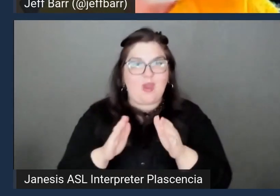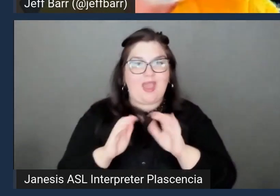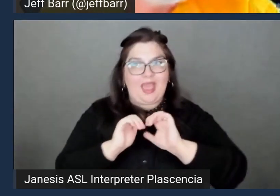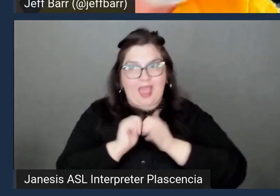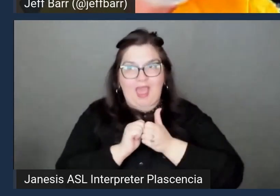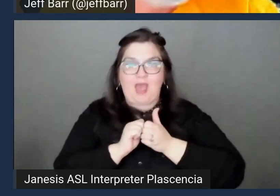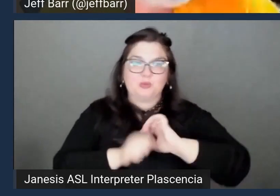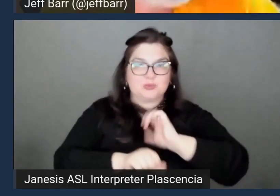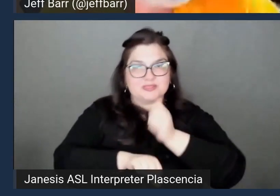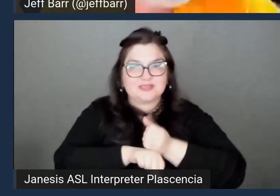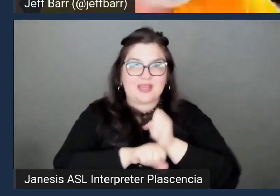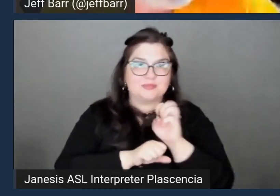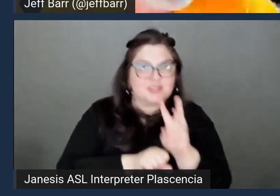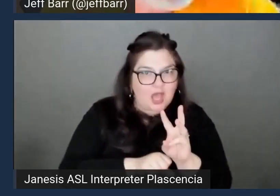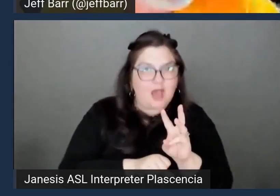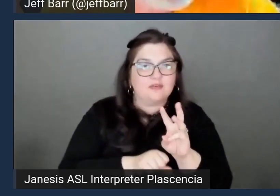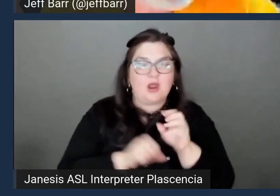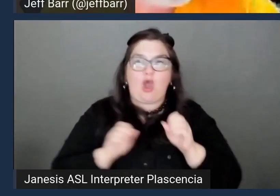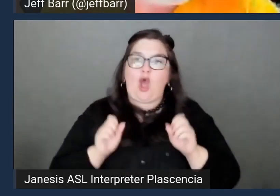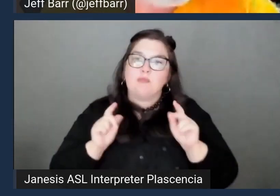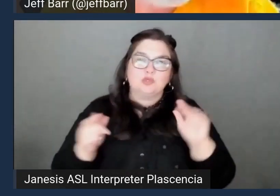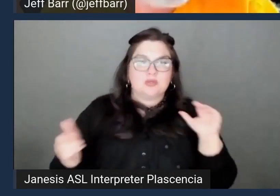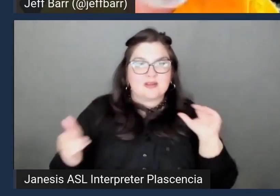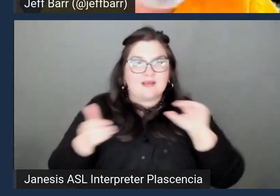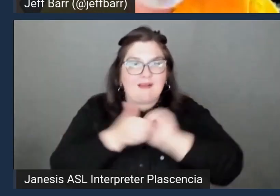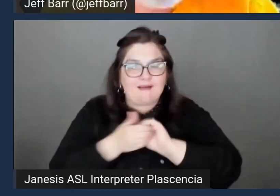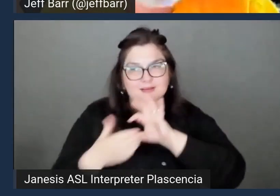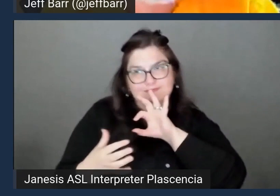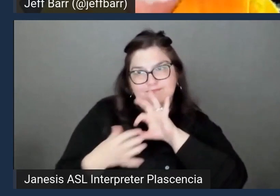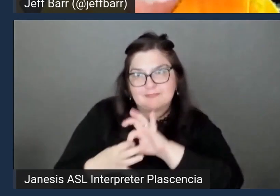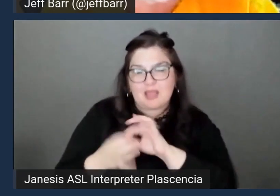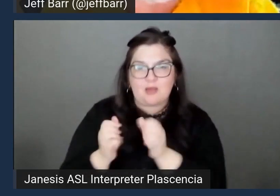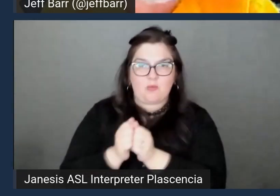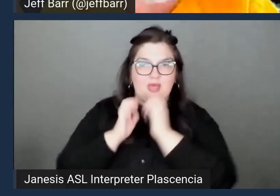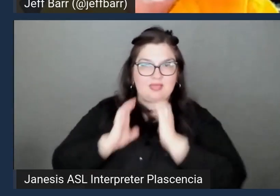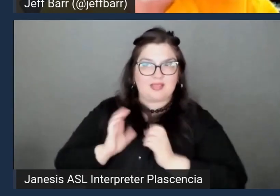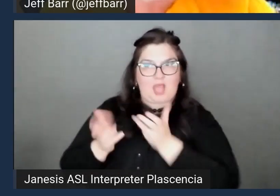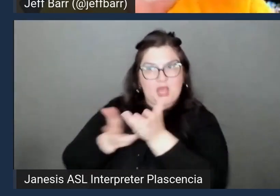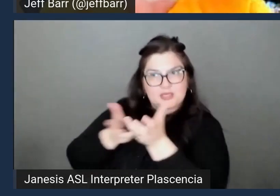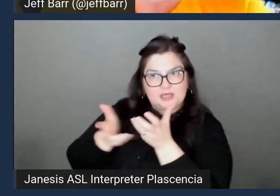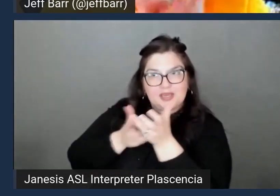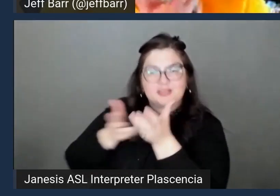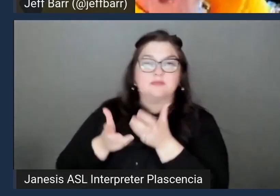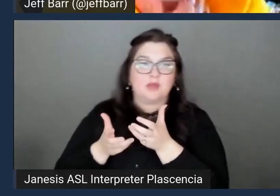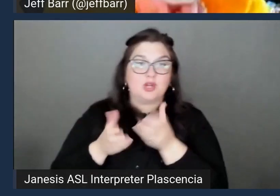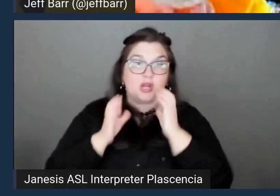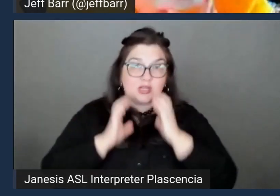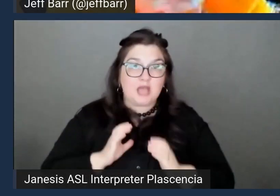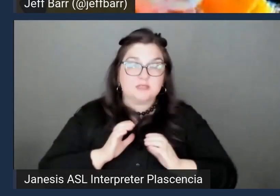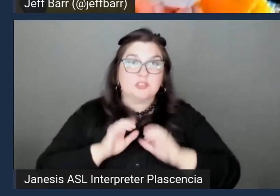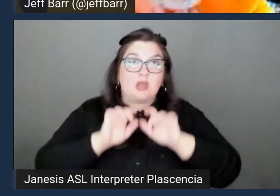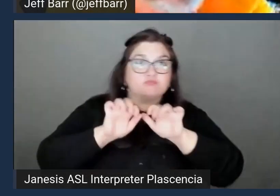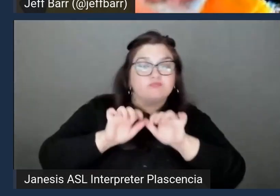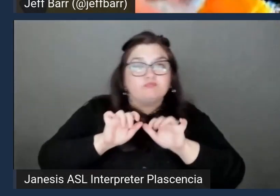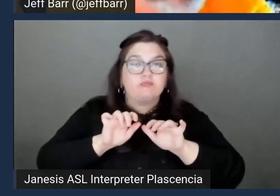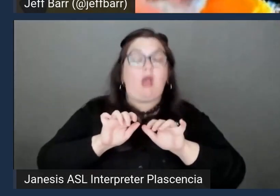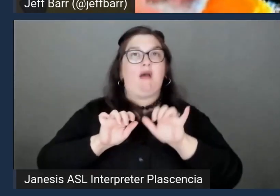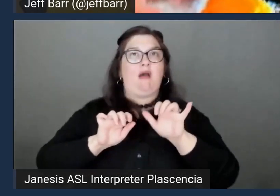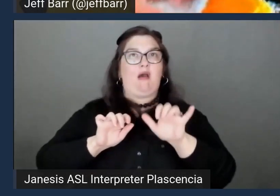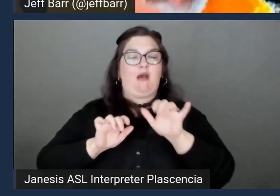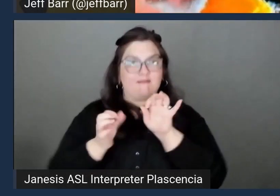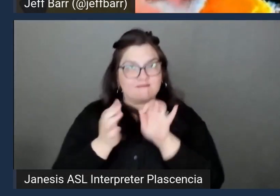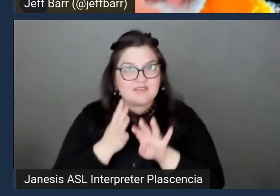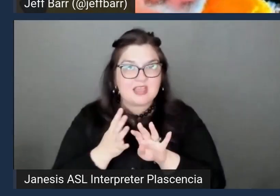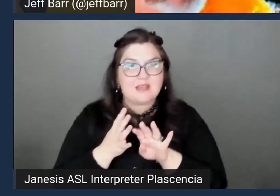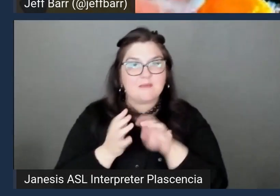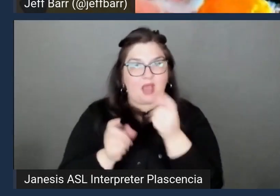It gives you an opportunity to get closer to your customers. They have an opportunity to go and actually give you feedback directly, very quickly, that gets into the